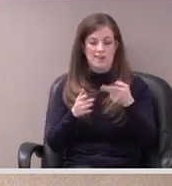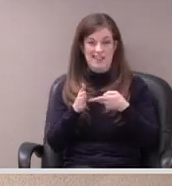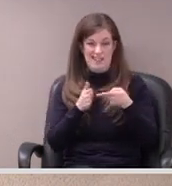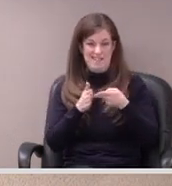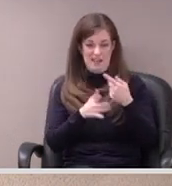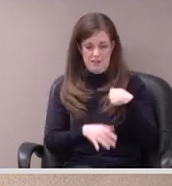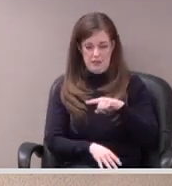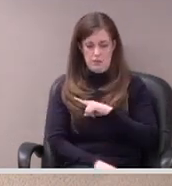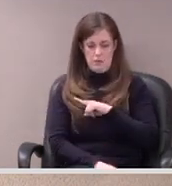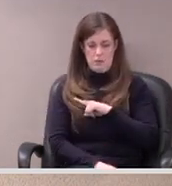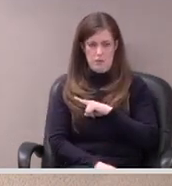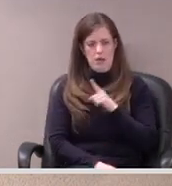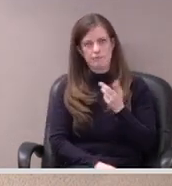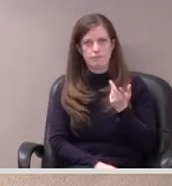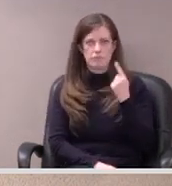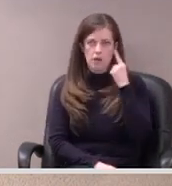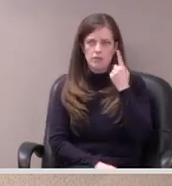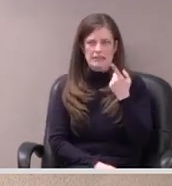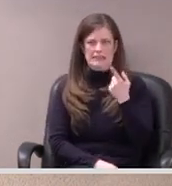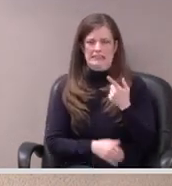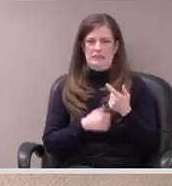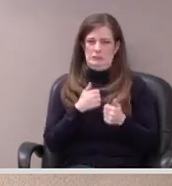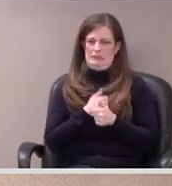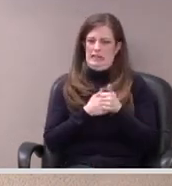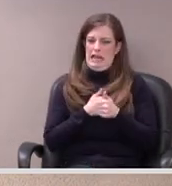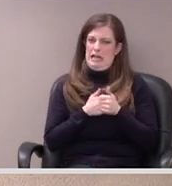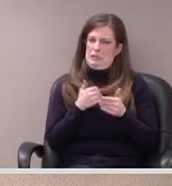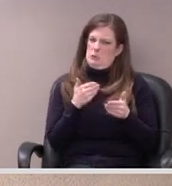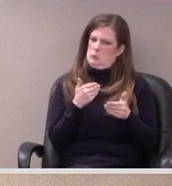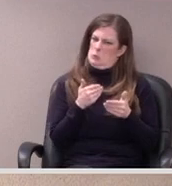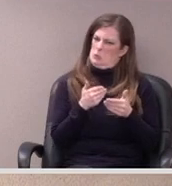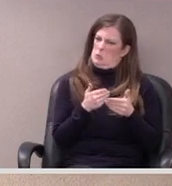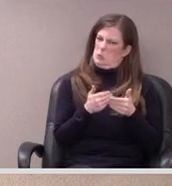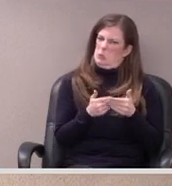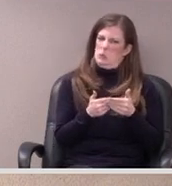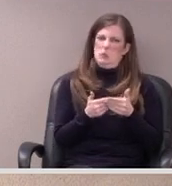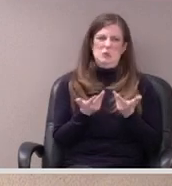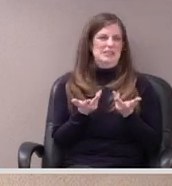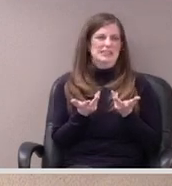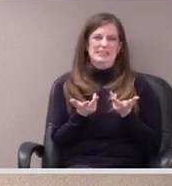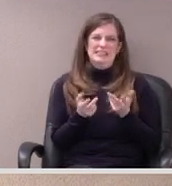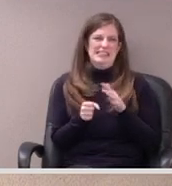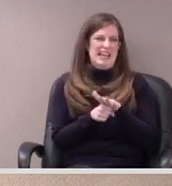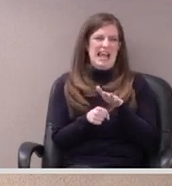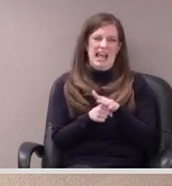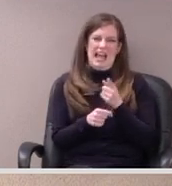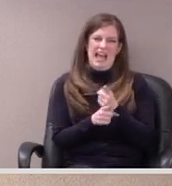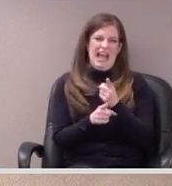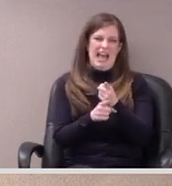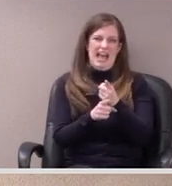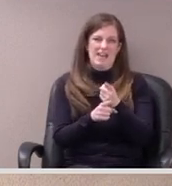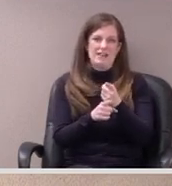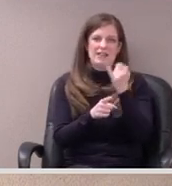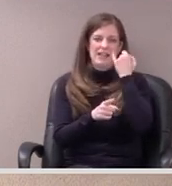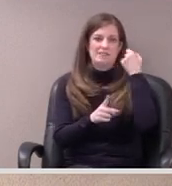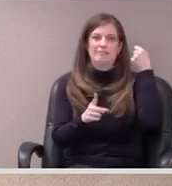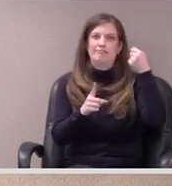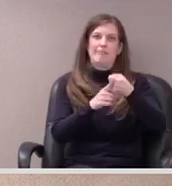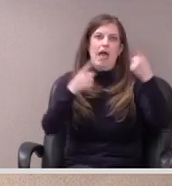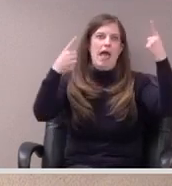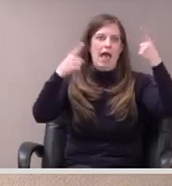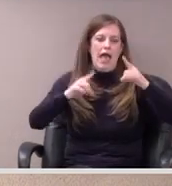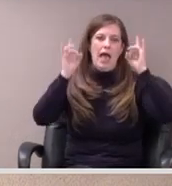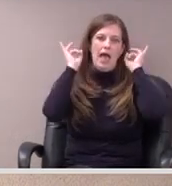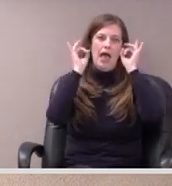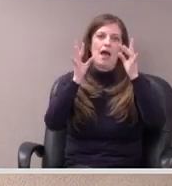getting, I think, dangerously close to not having an adequate rainy day fund. You know, over